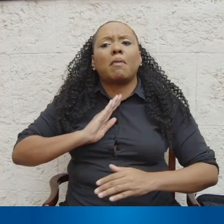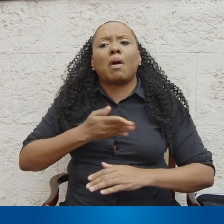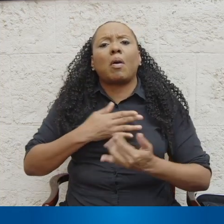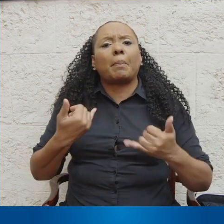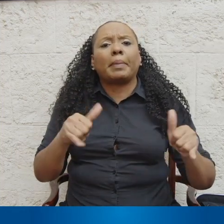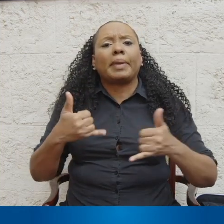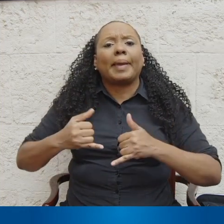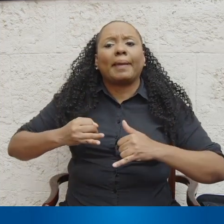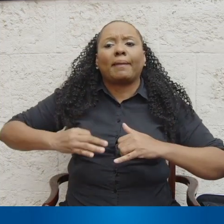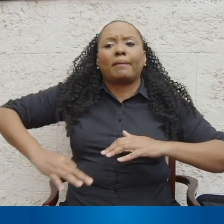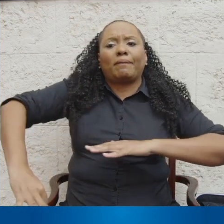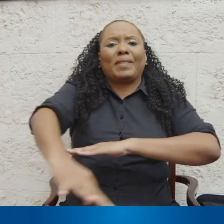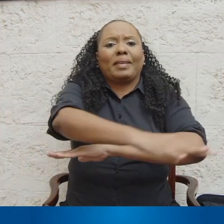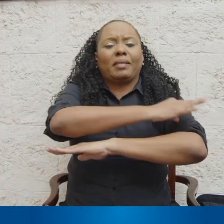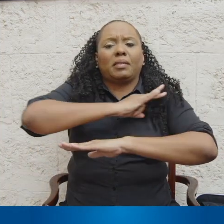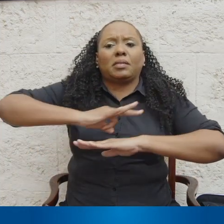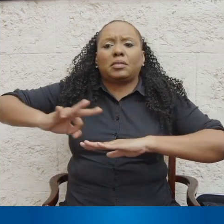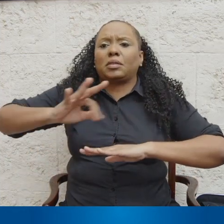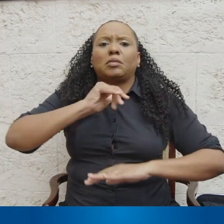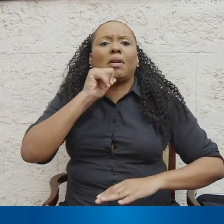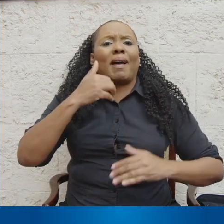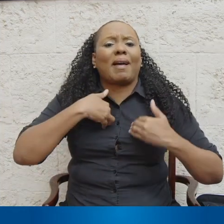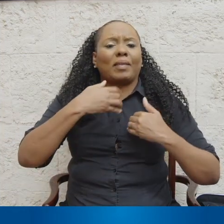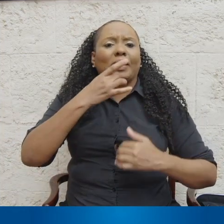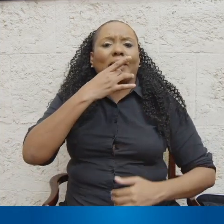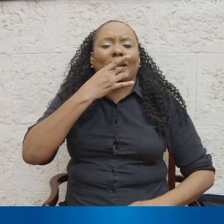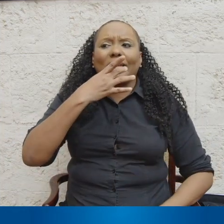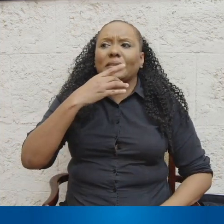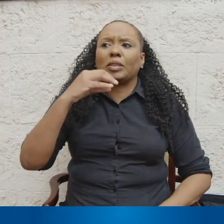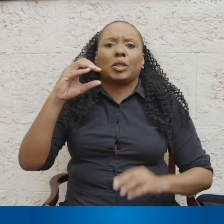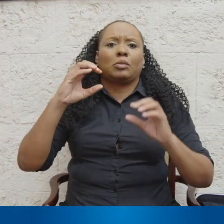are aged. So